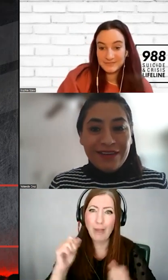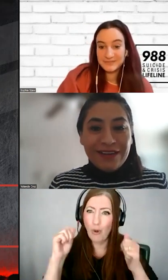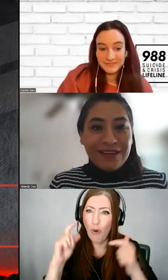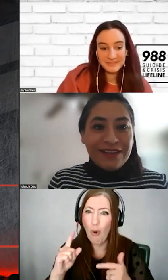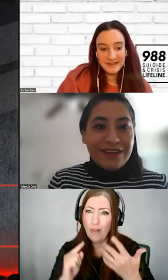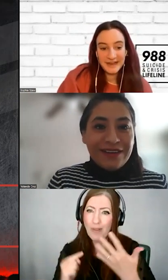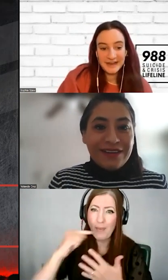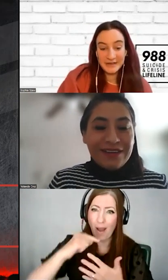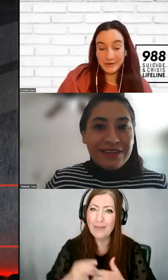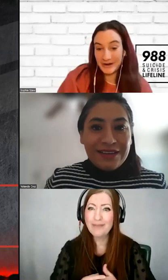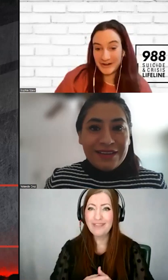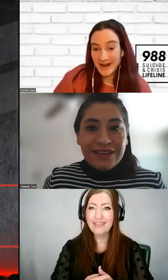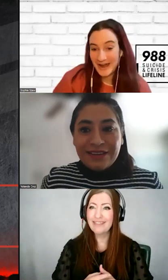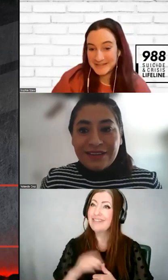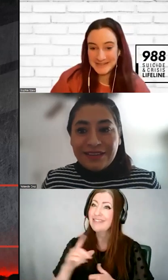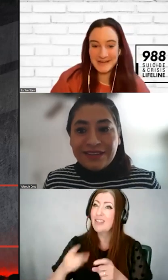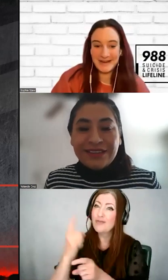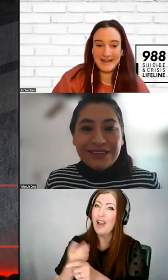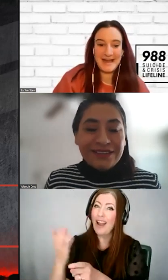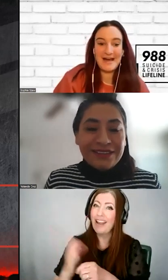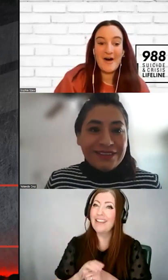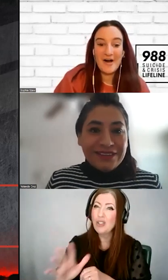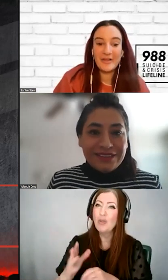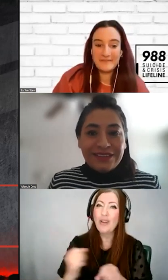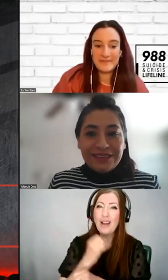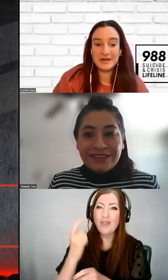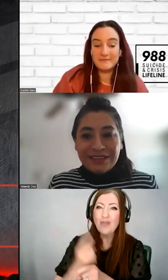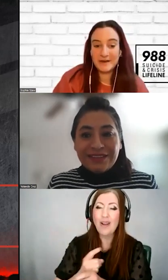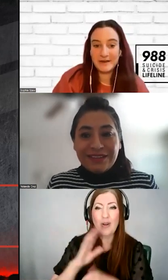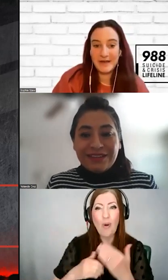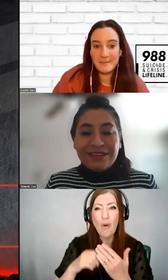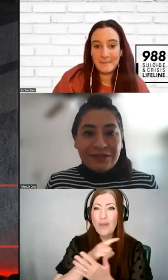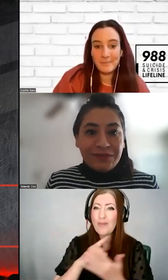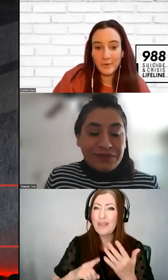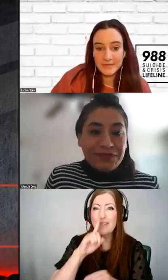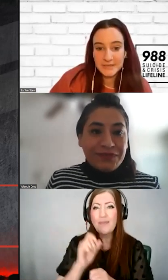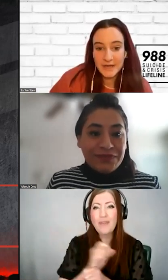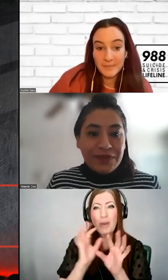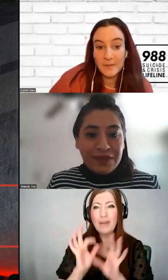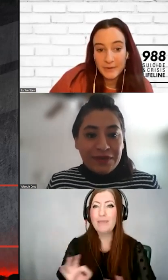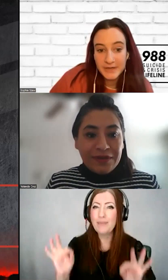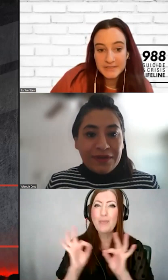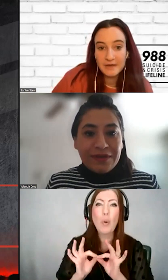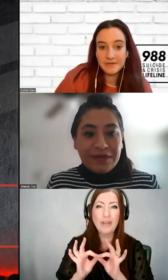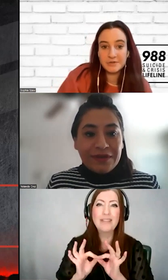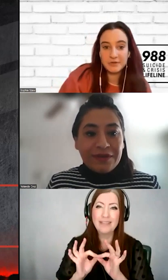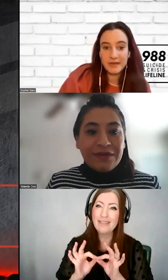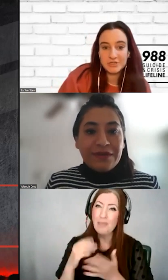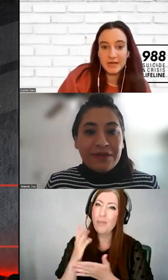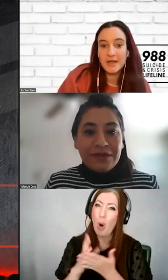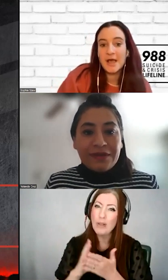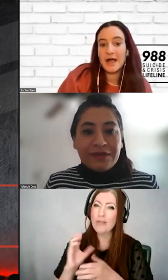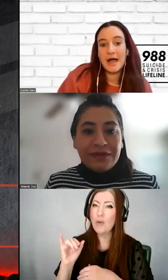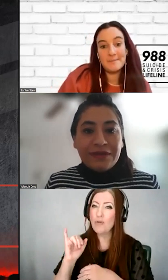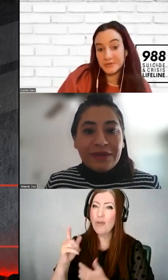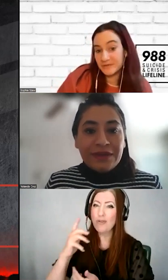above. You are correct. You got it. Yeah, all of these are very important components of our social